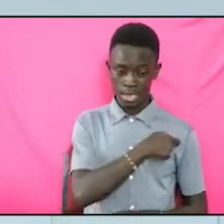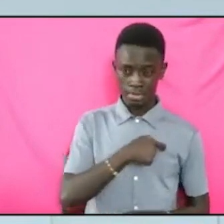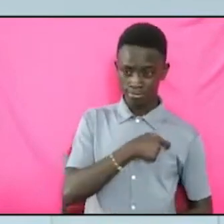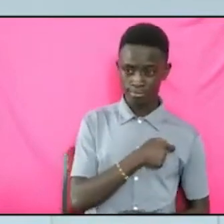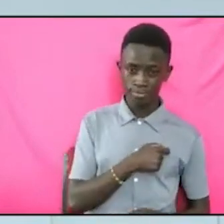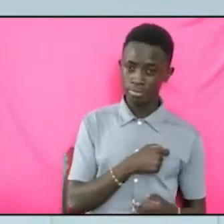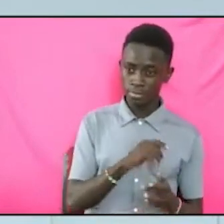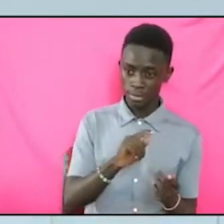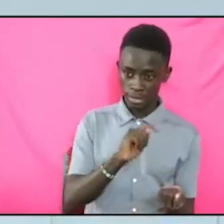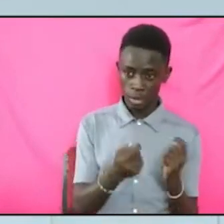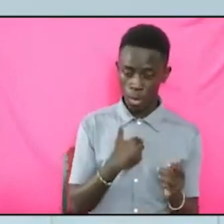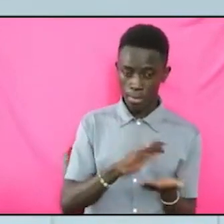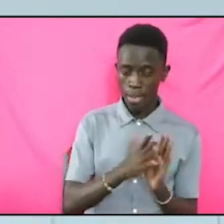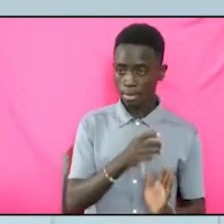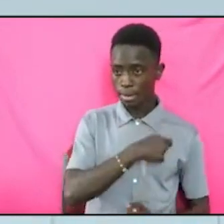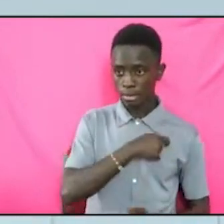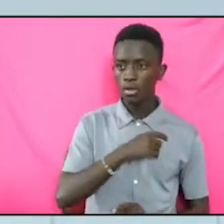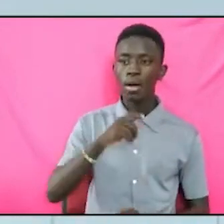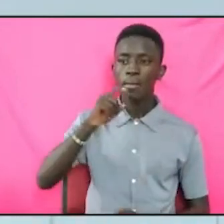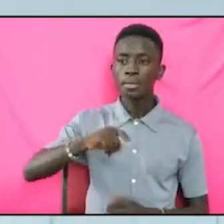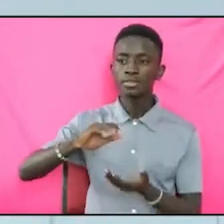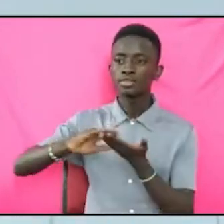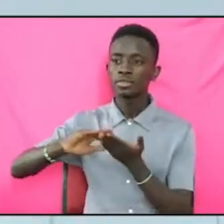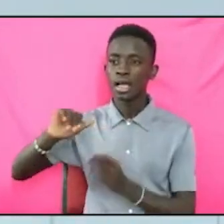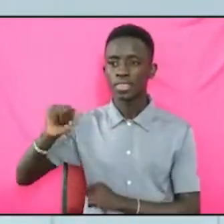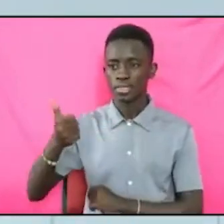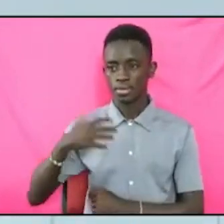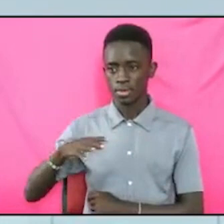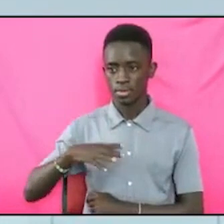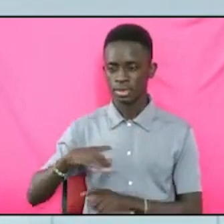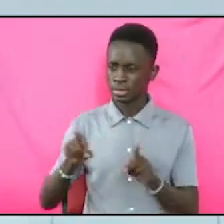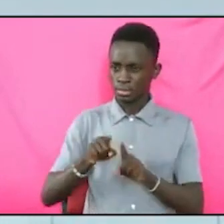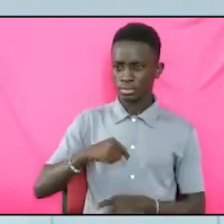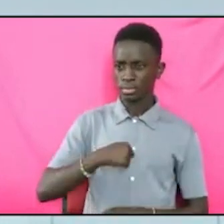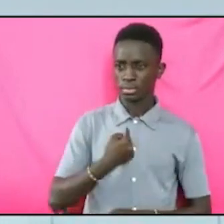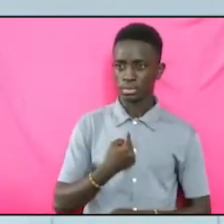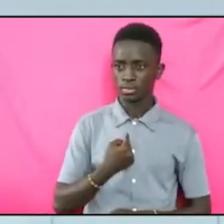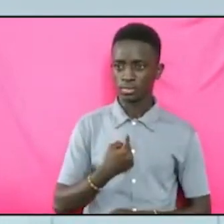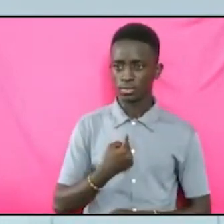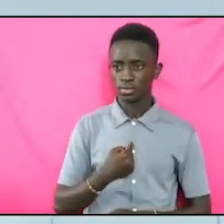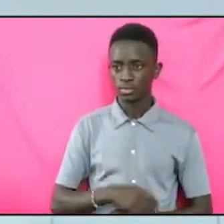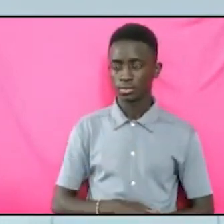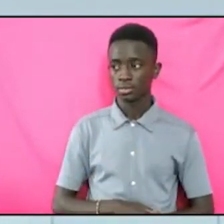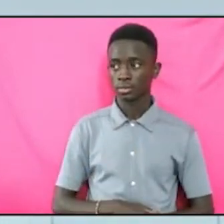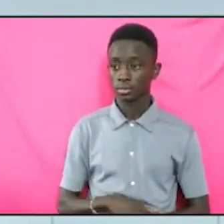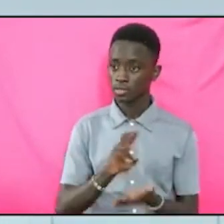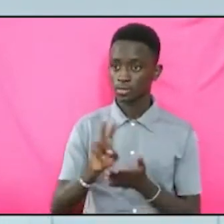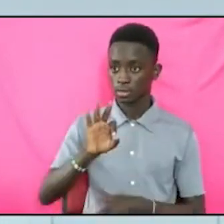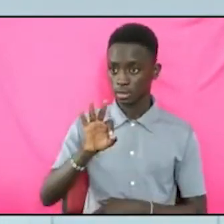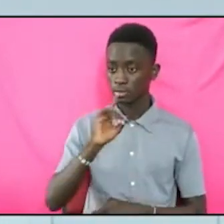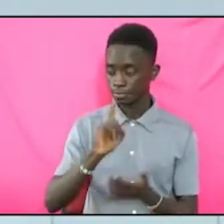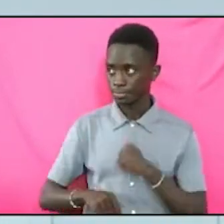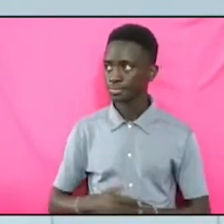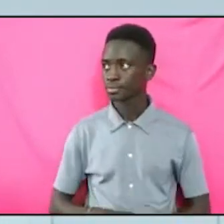self. I repeat, agents of transformation forgive others and self. Verse 3. And this is